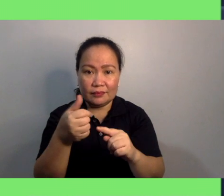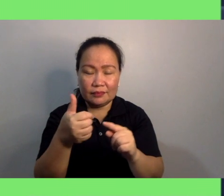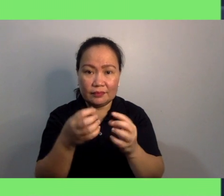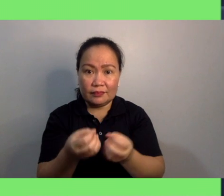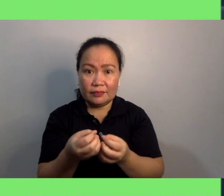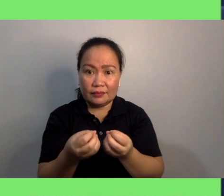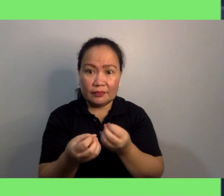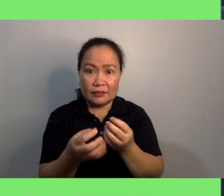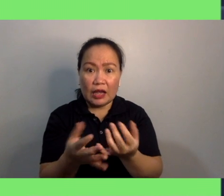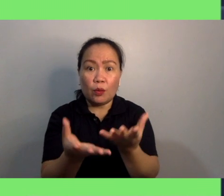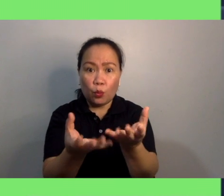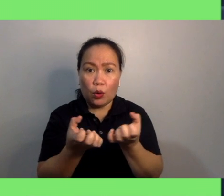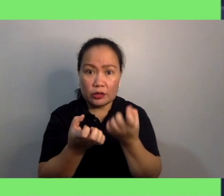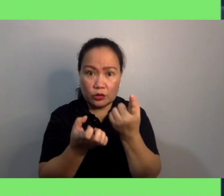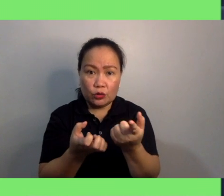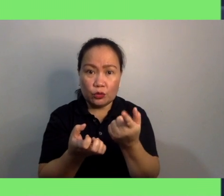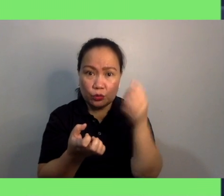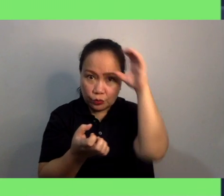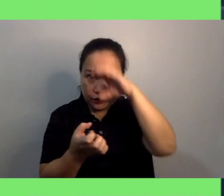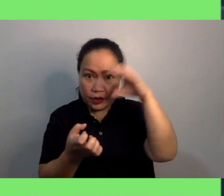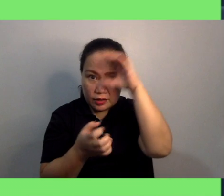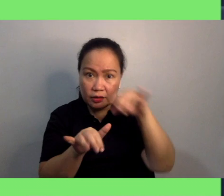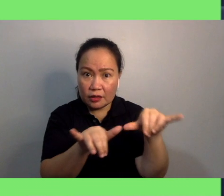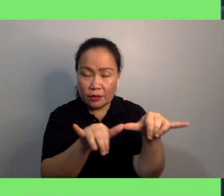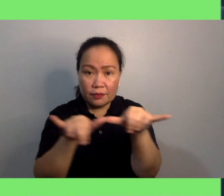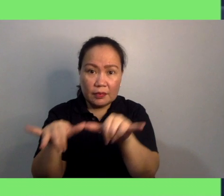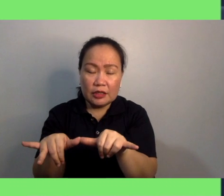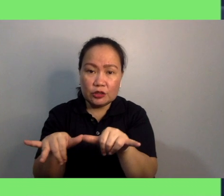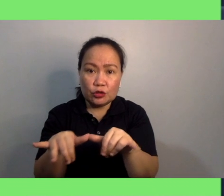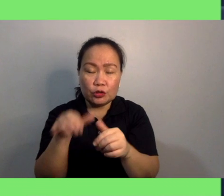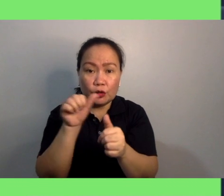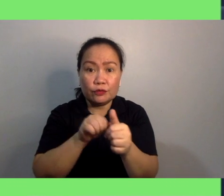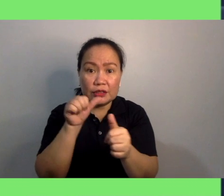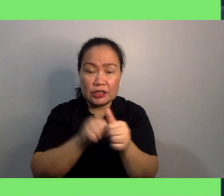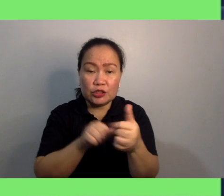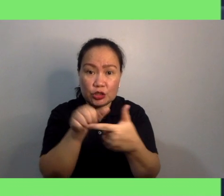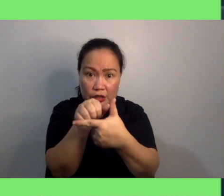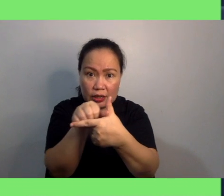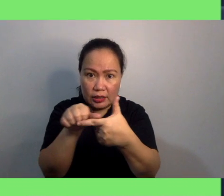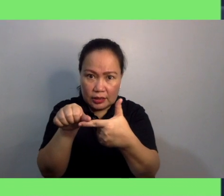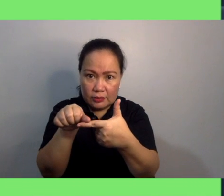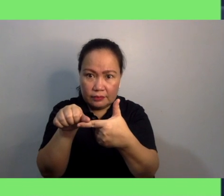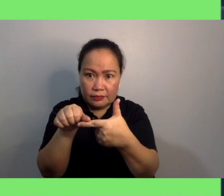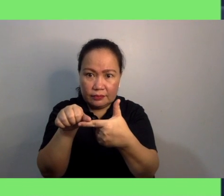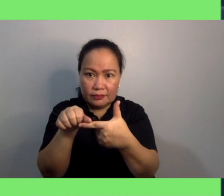I want you to find the measure of each angle.